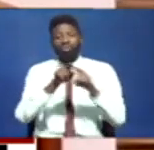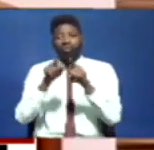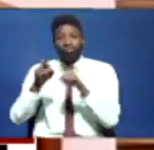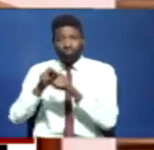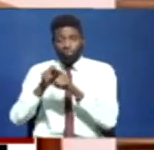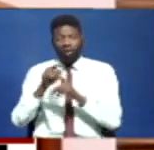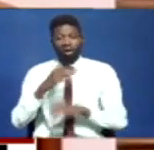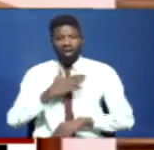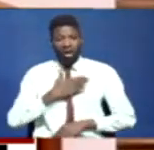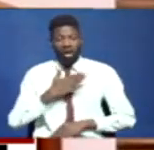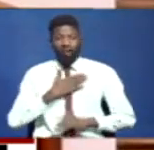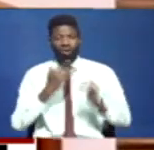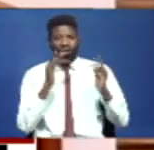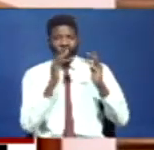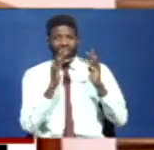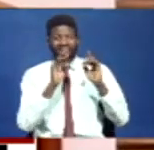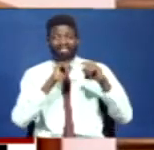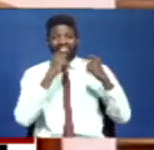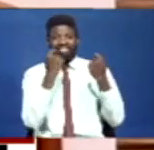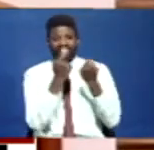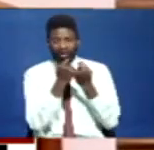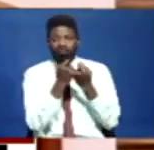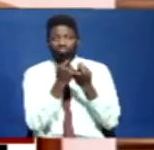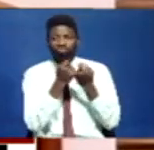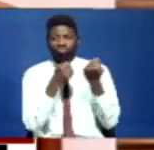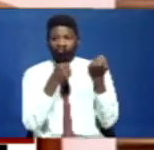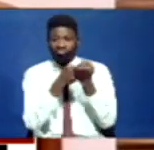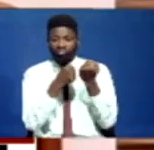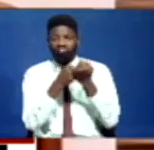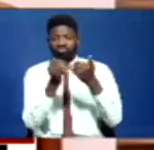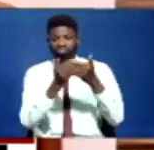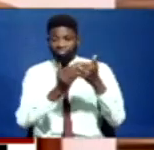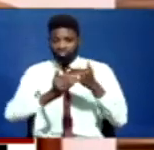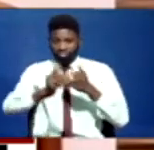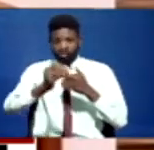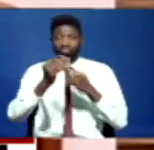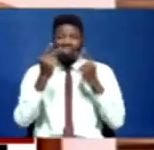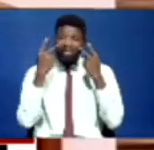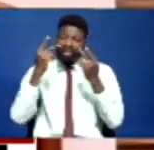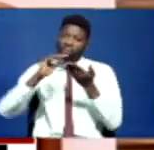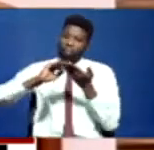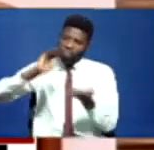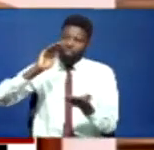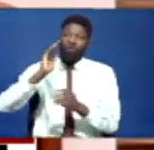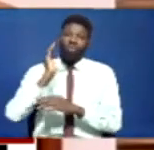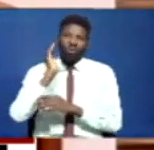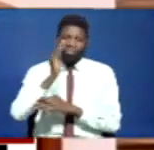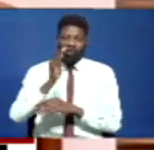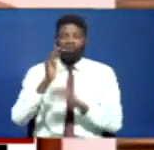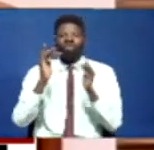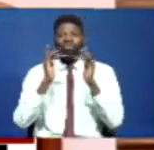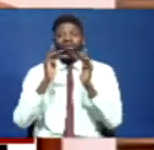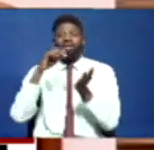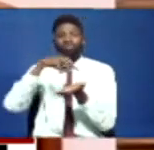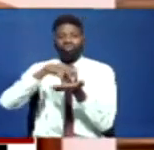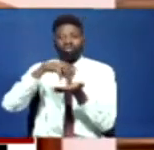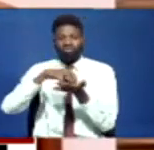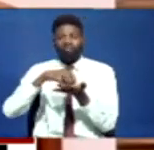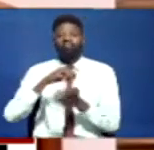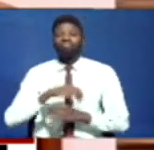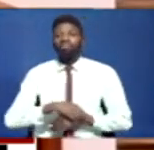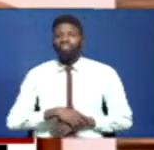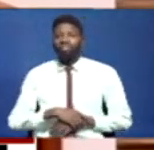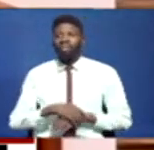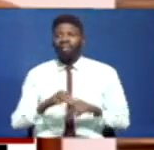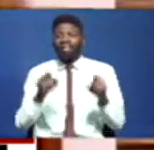online team, and in the coming days, you'll see more presence of our online content.